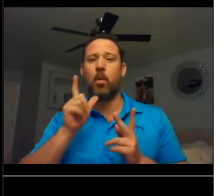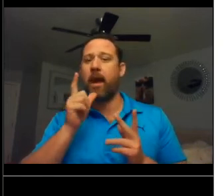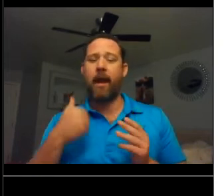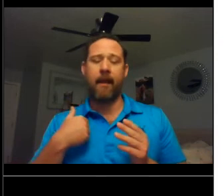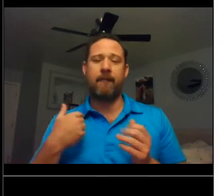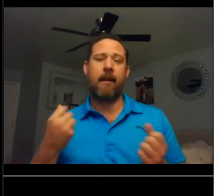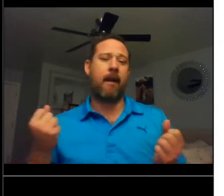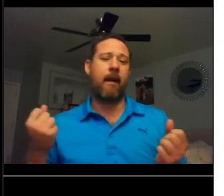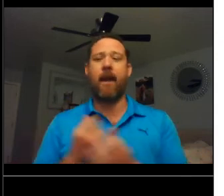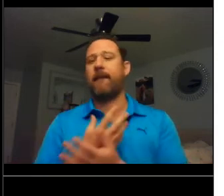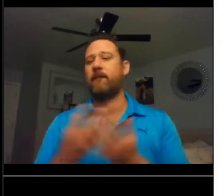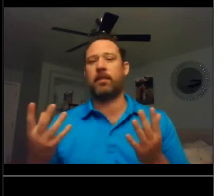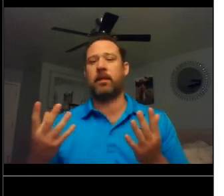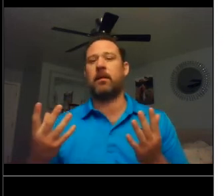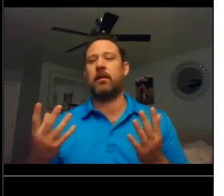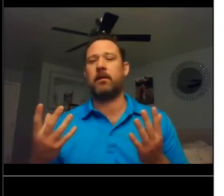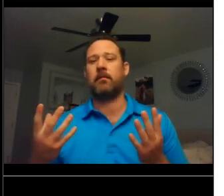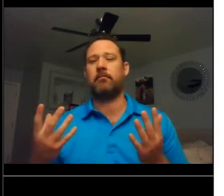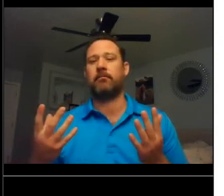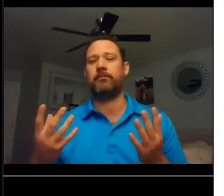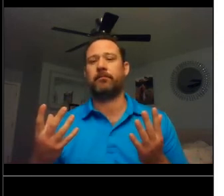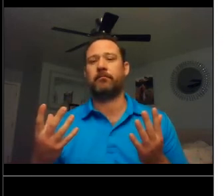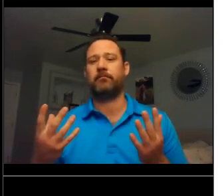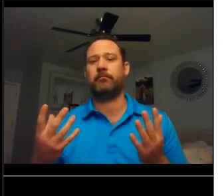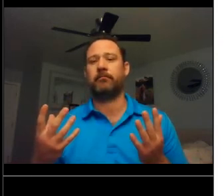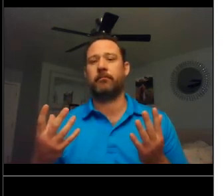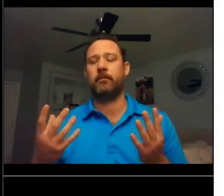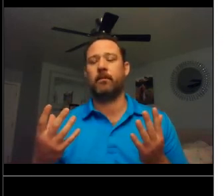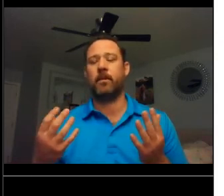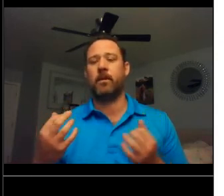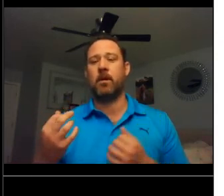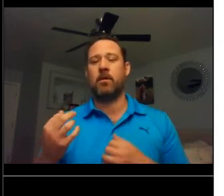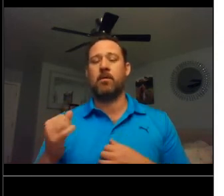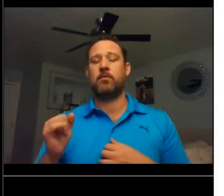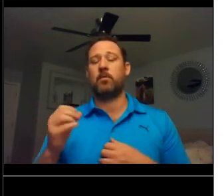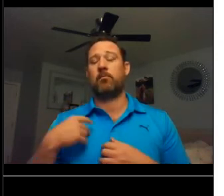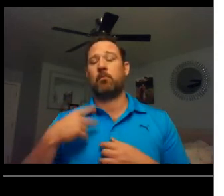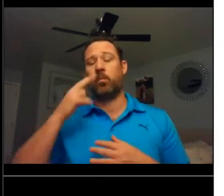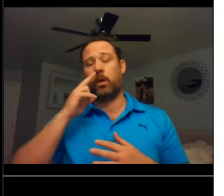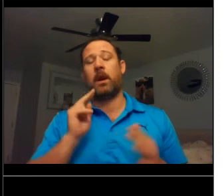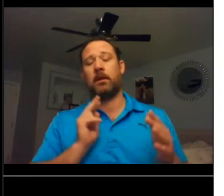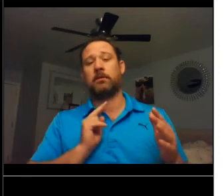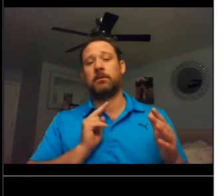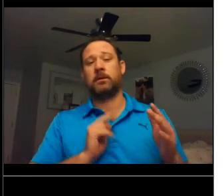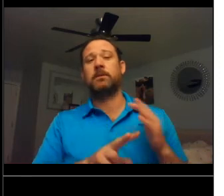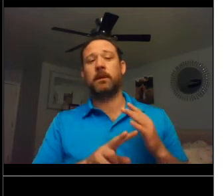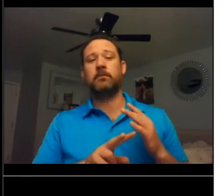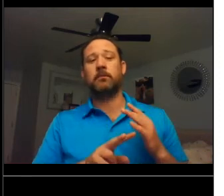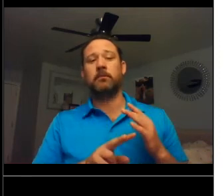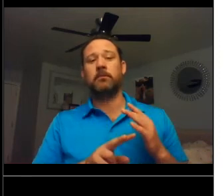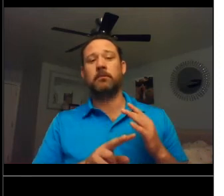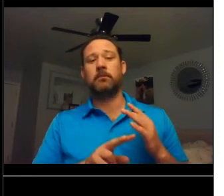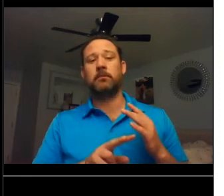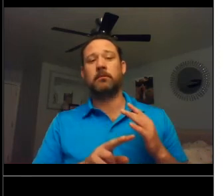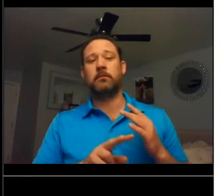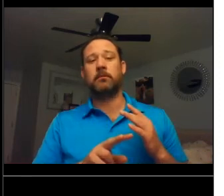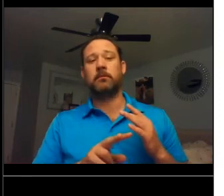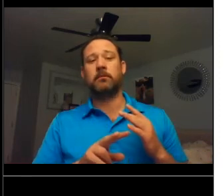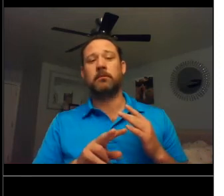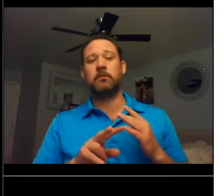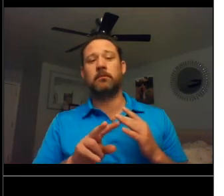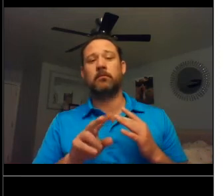that we are doing under wraps. In fact, we anticipate that because we're really